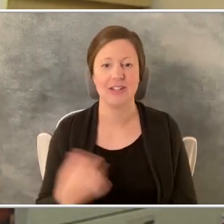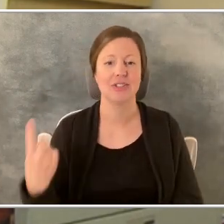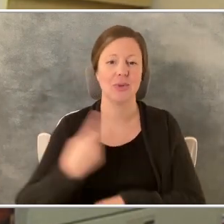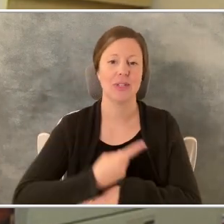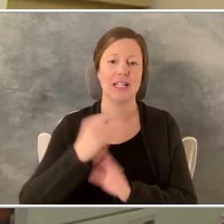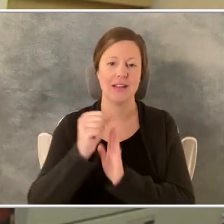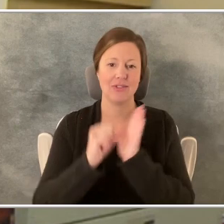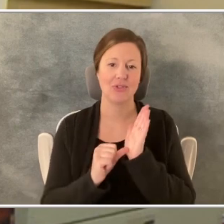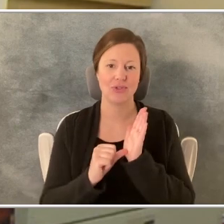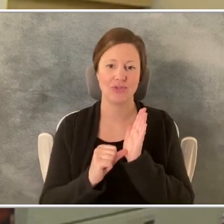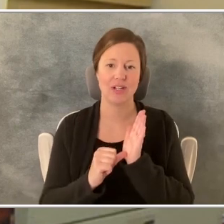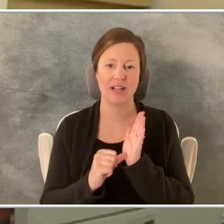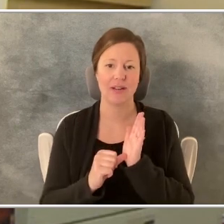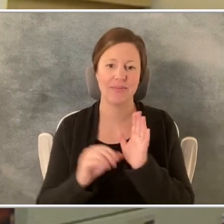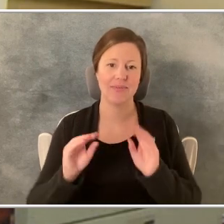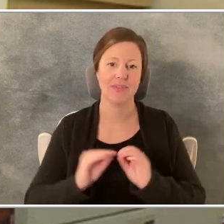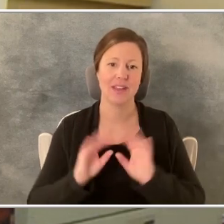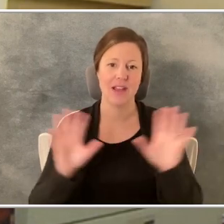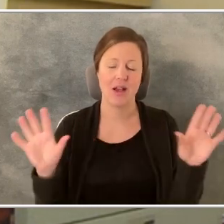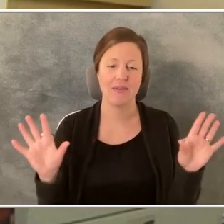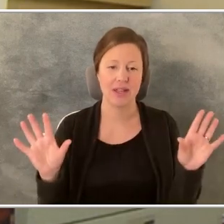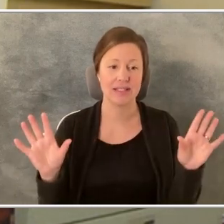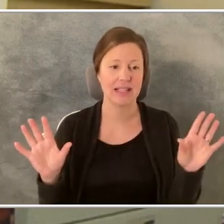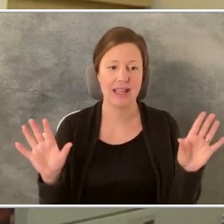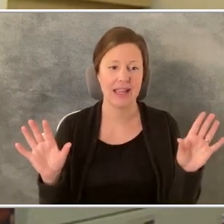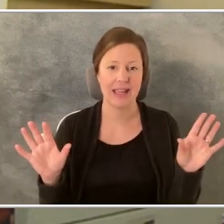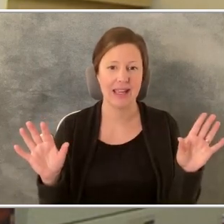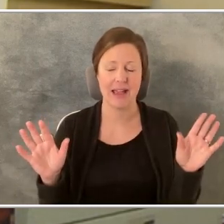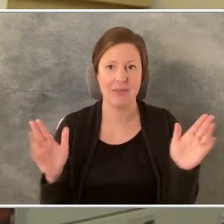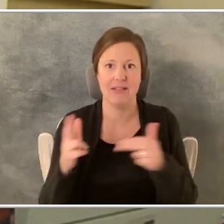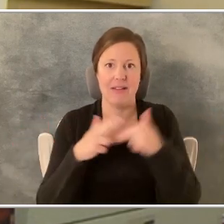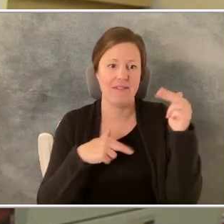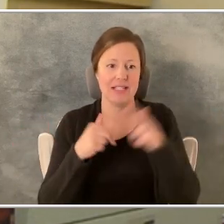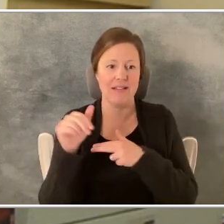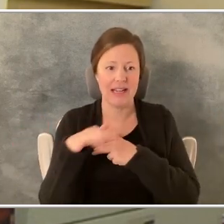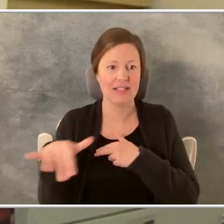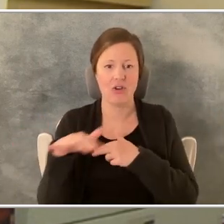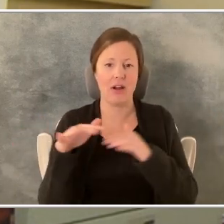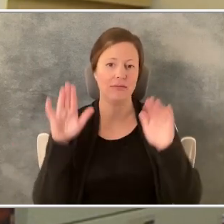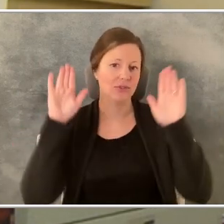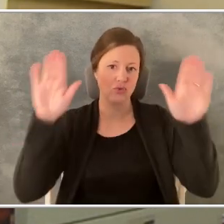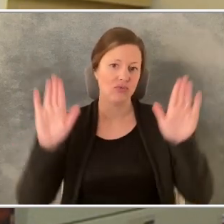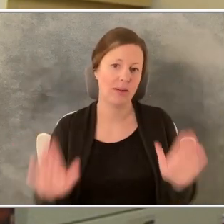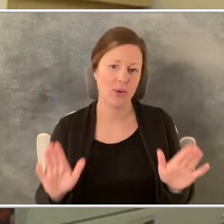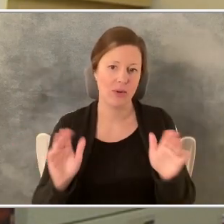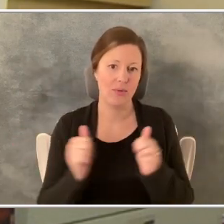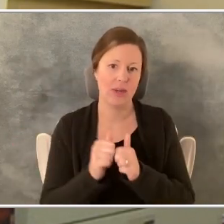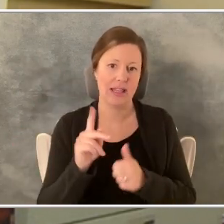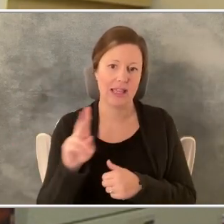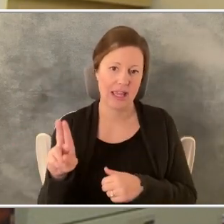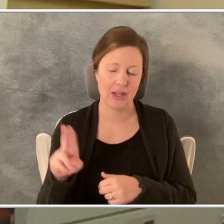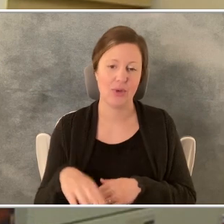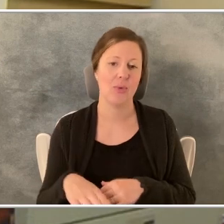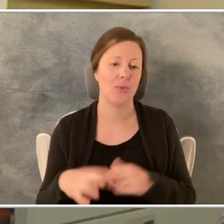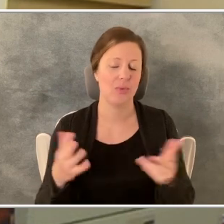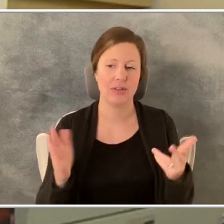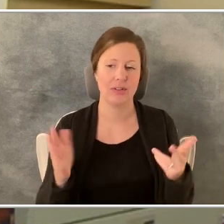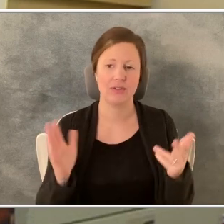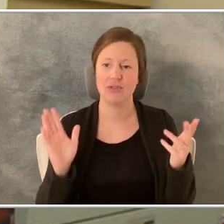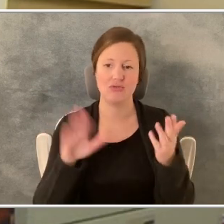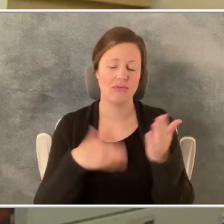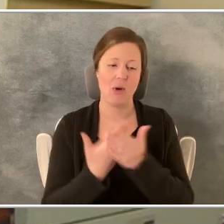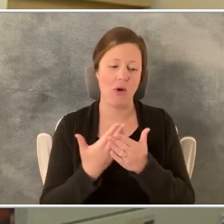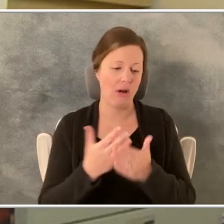surgery, obviously the facilities are incredible with KU and the University of Kansas, and I